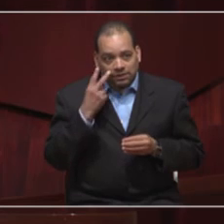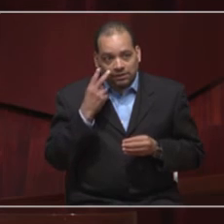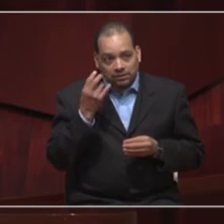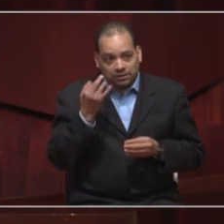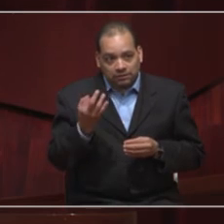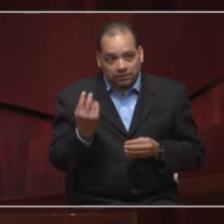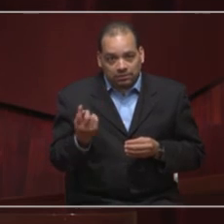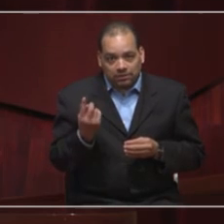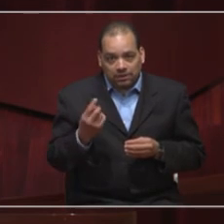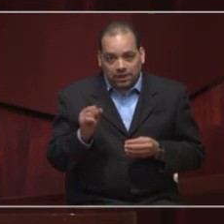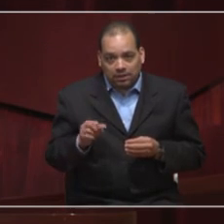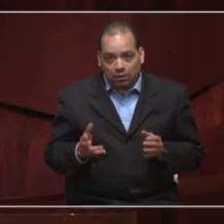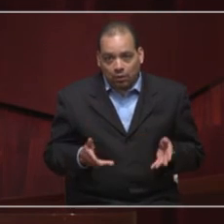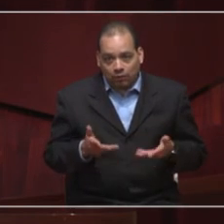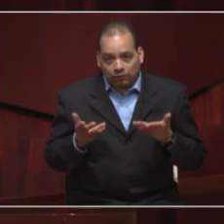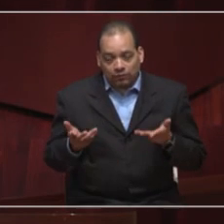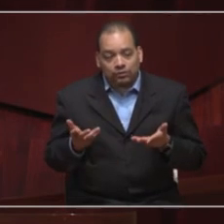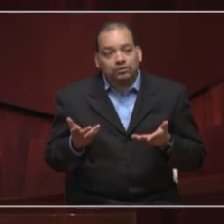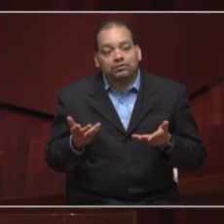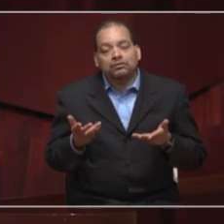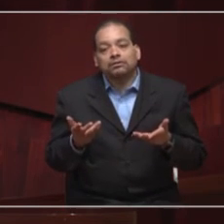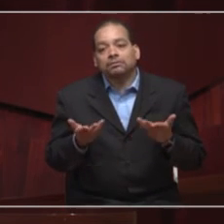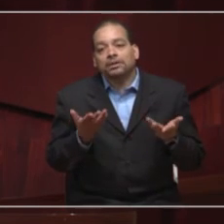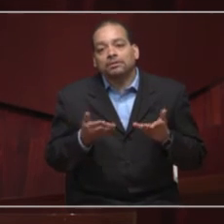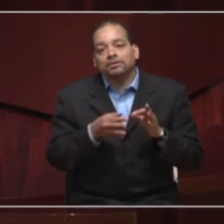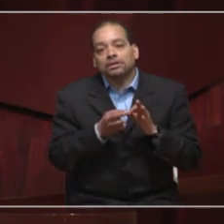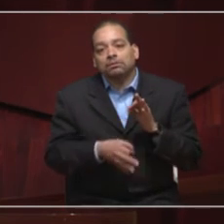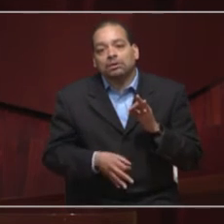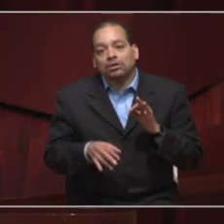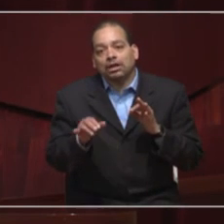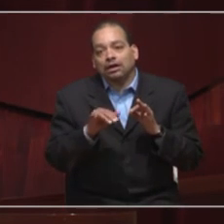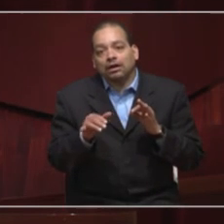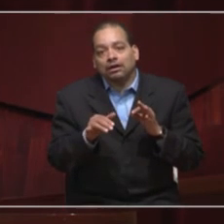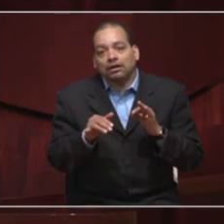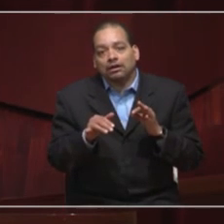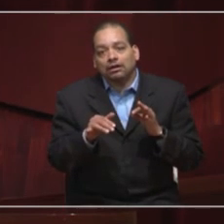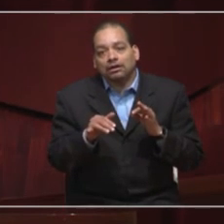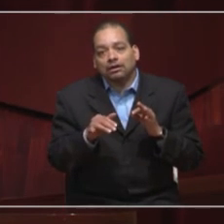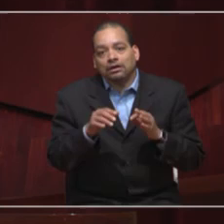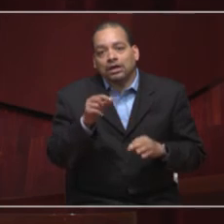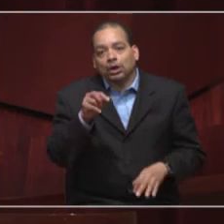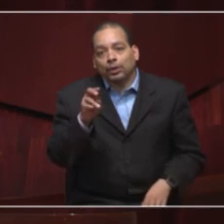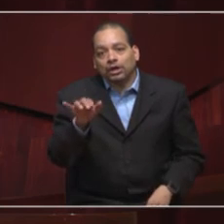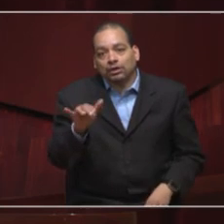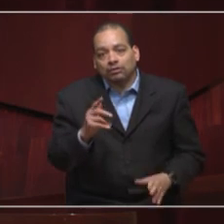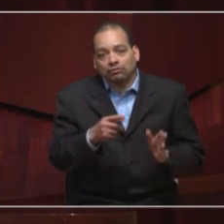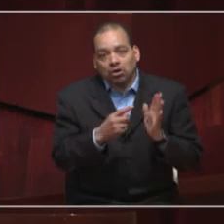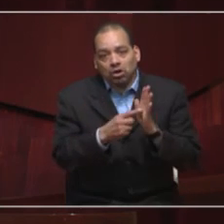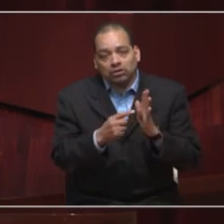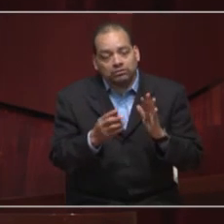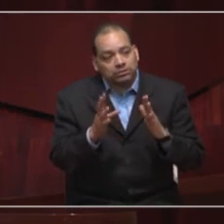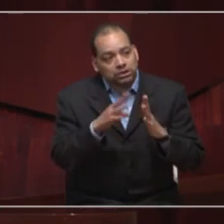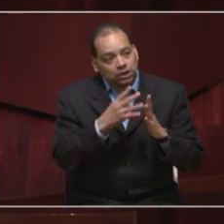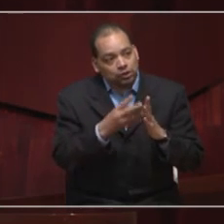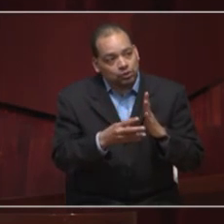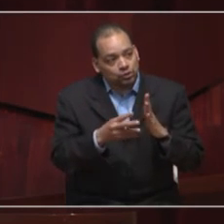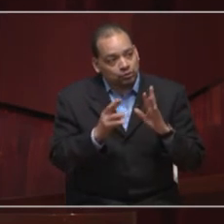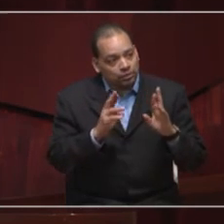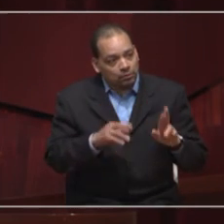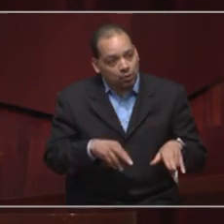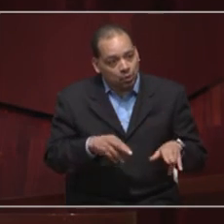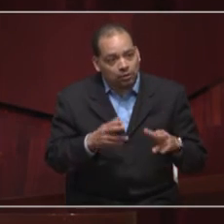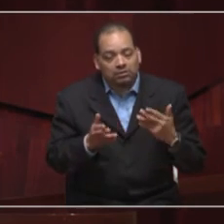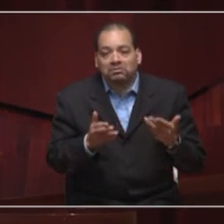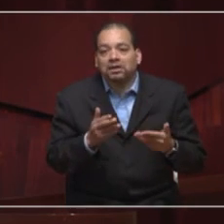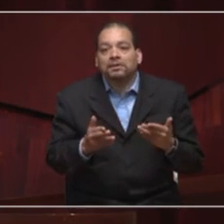you. Even if it's something as simple as you run a query and then you schedule the report, it might take a